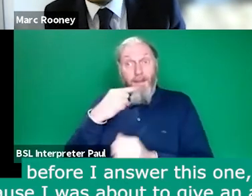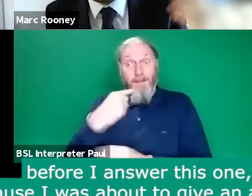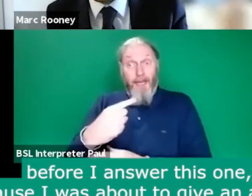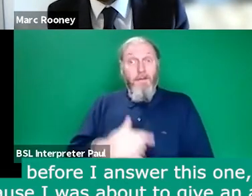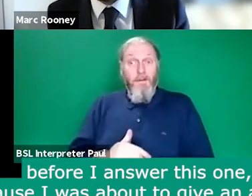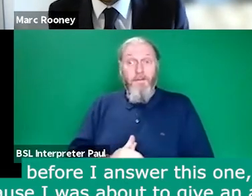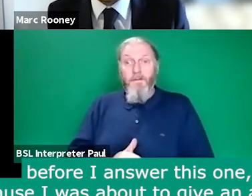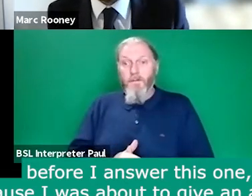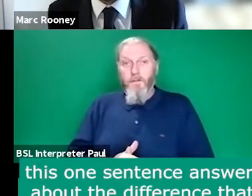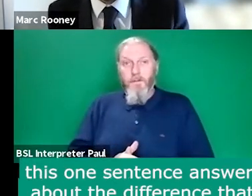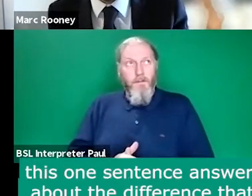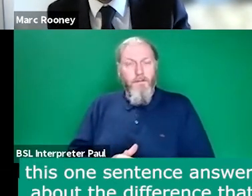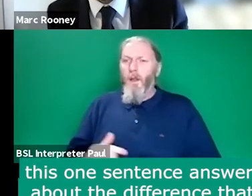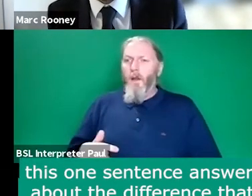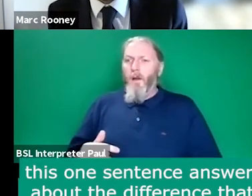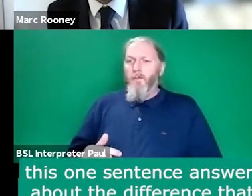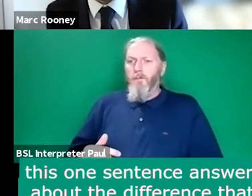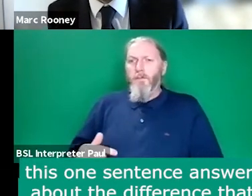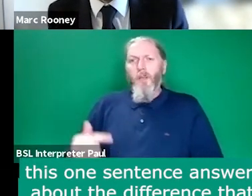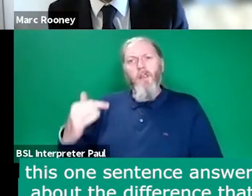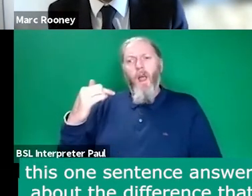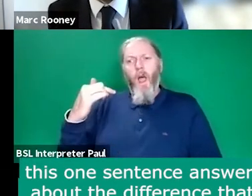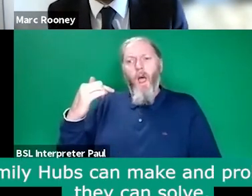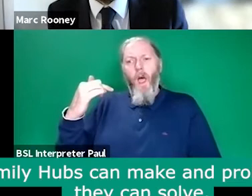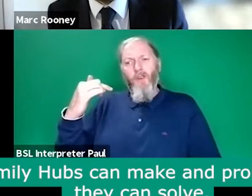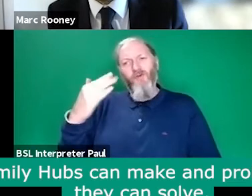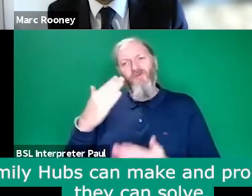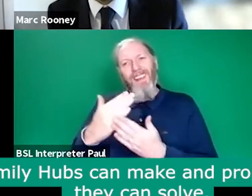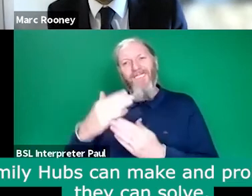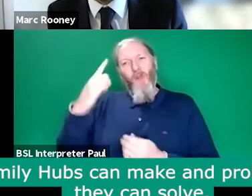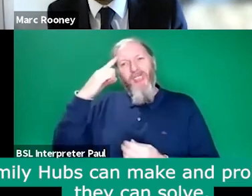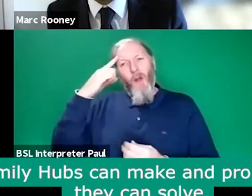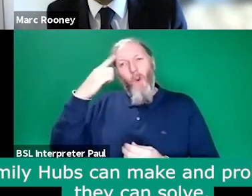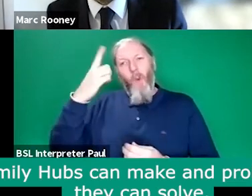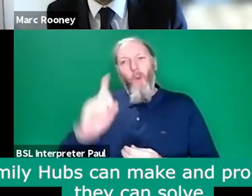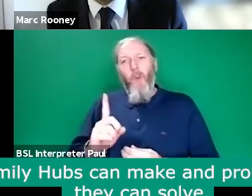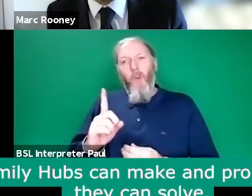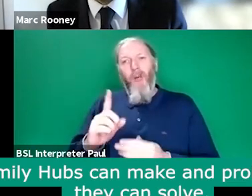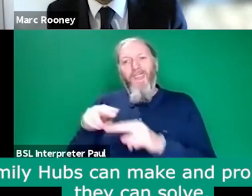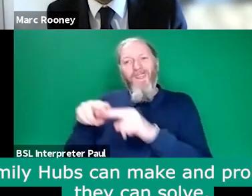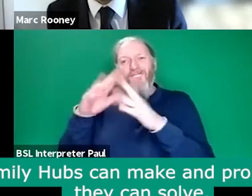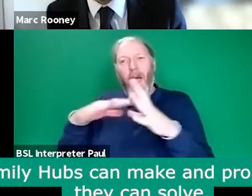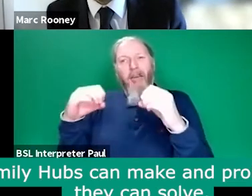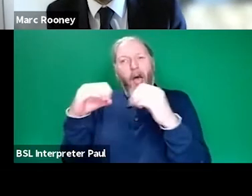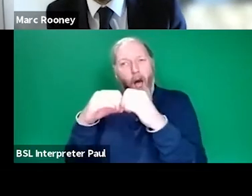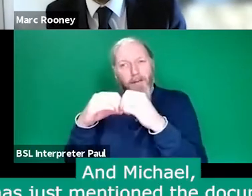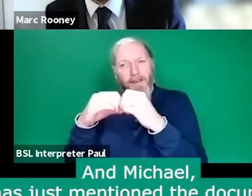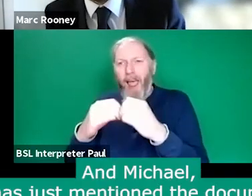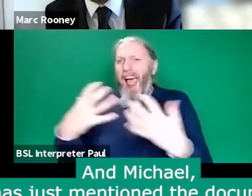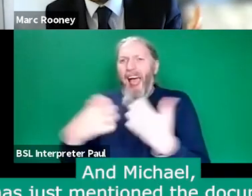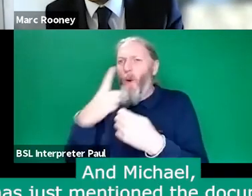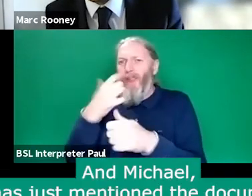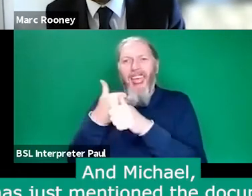I was asking my answer, the sort of one sentence answer about the difference that family hubs can make. And problems they can solve.